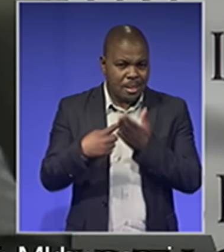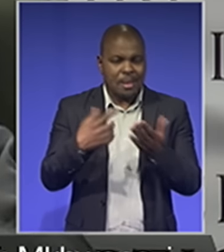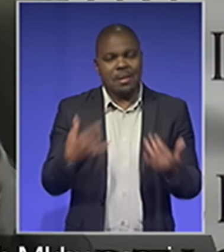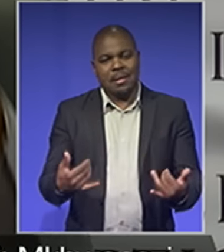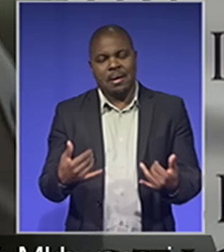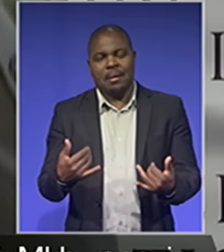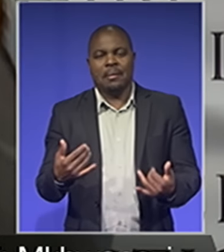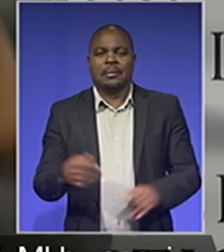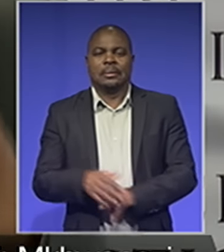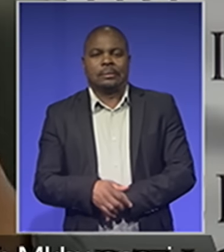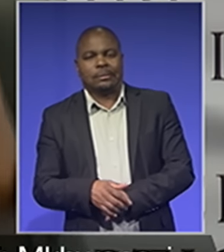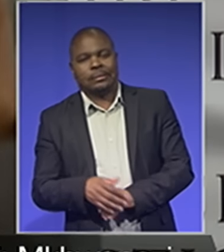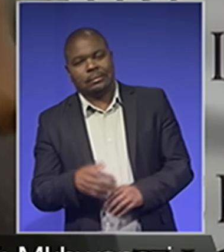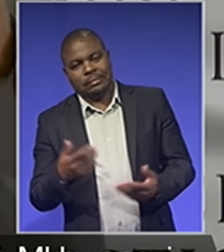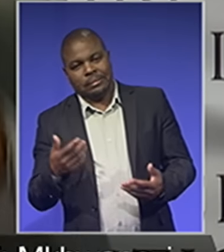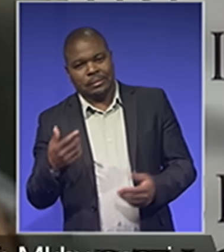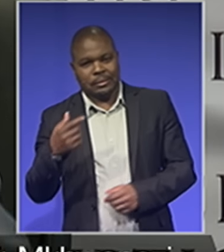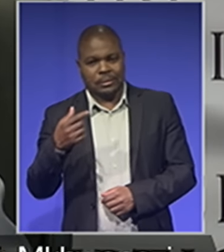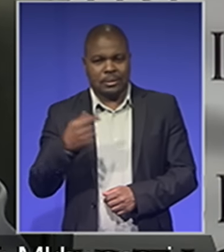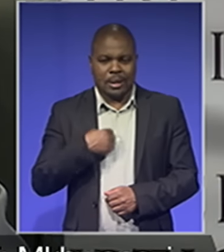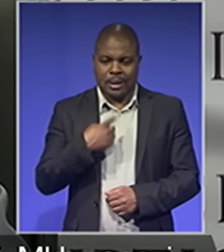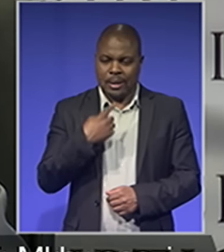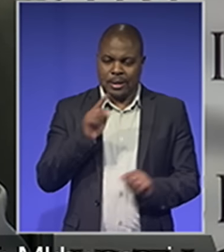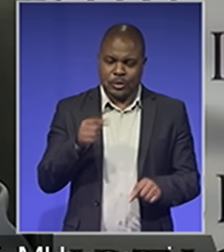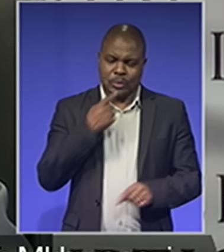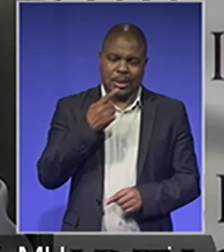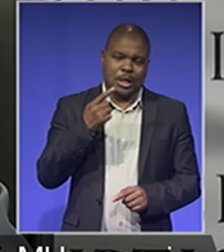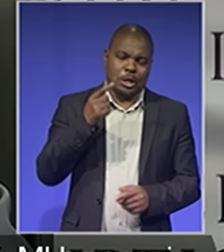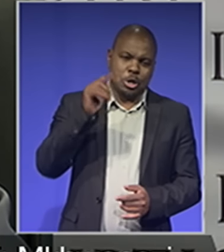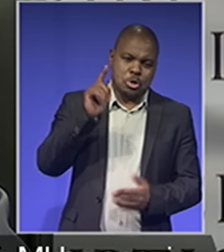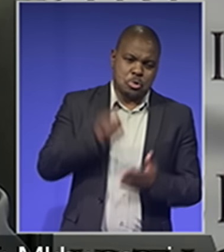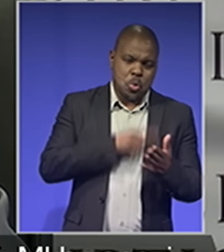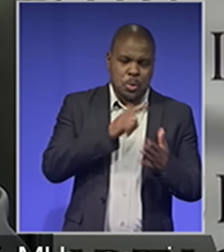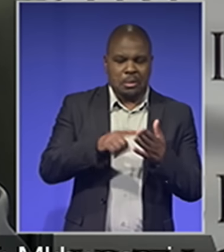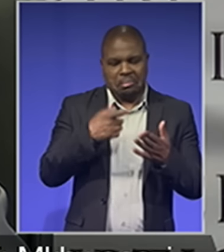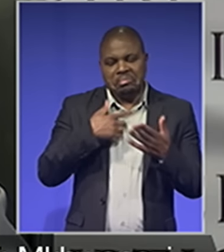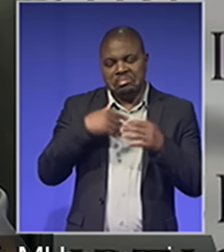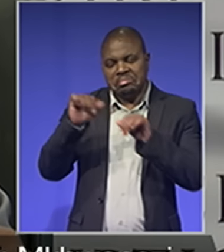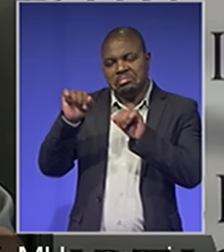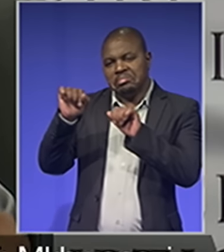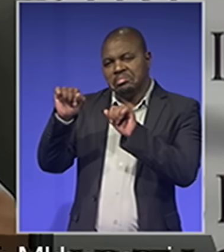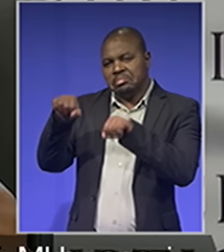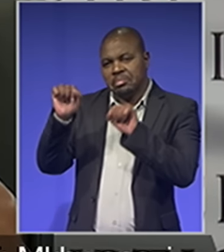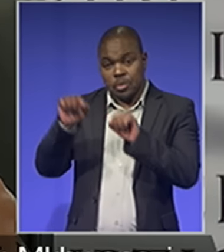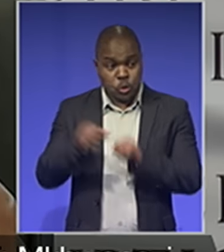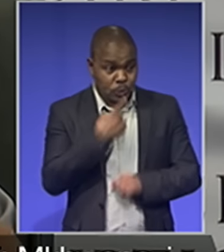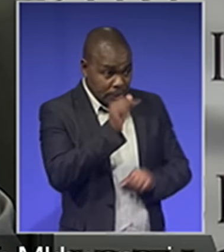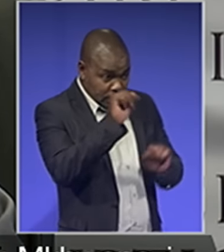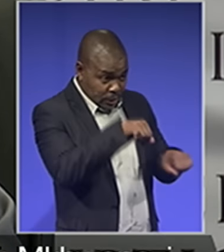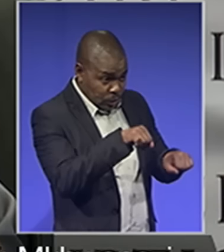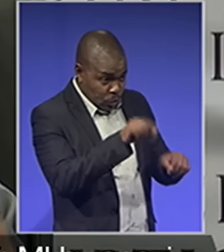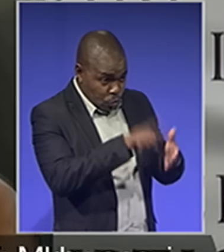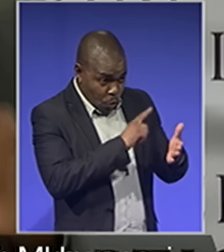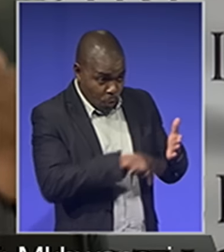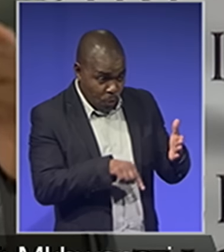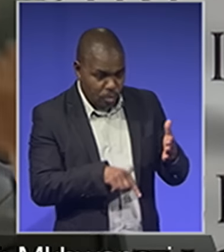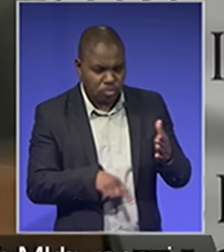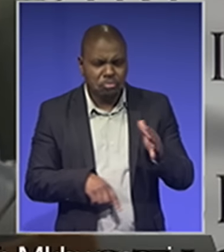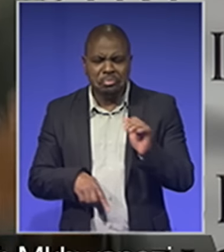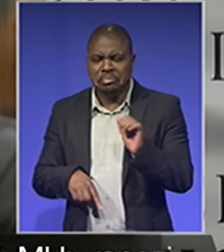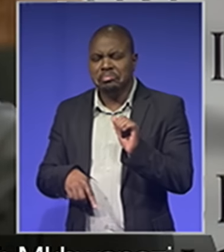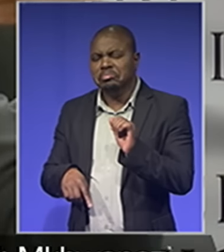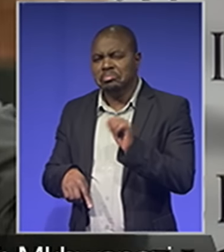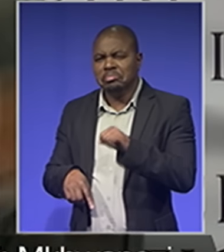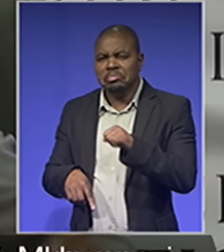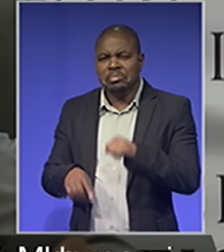now I would have seen it wrong. Let me agree. Because you would see it as wrong? Yes, because